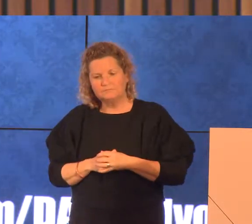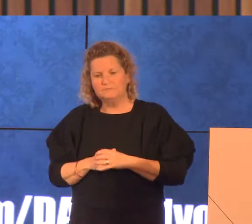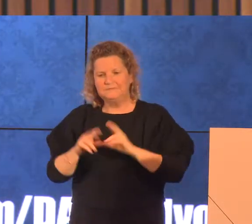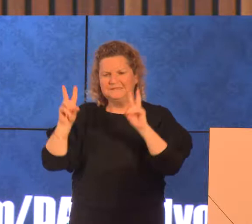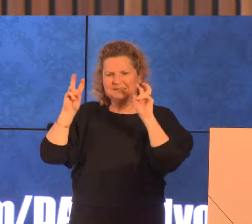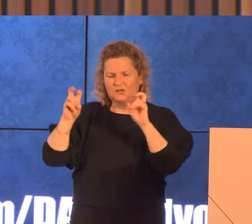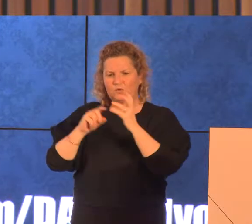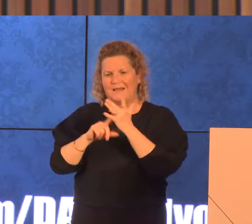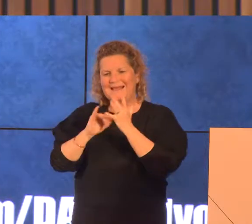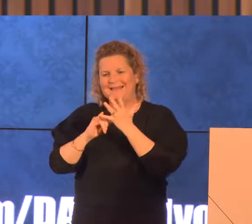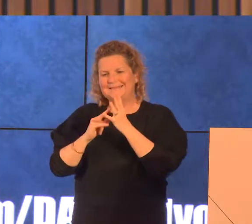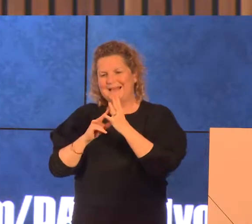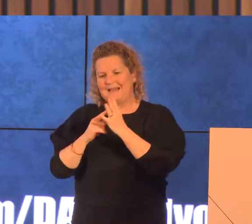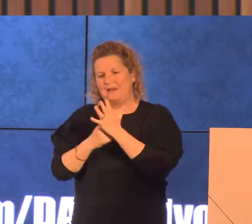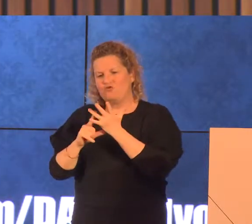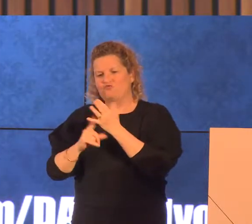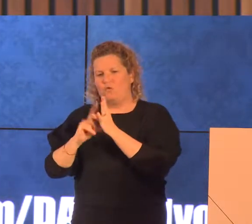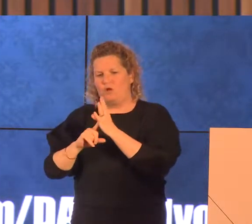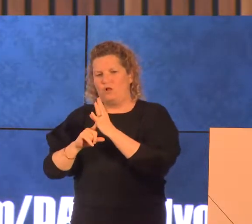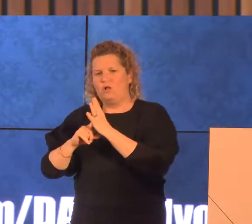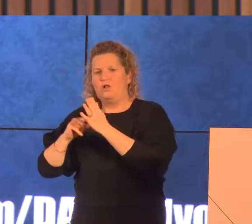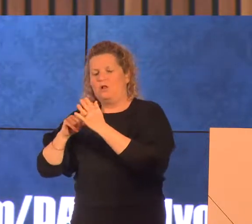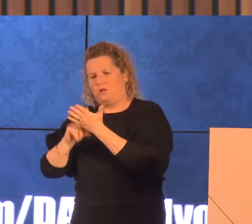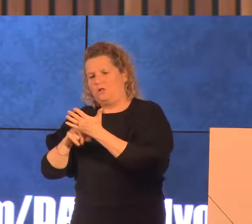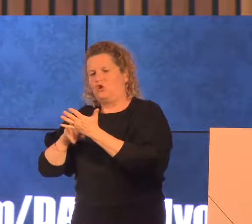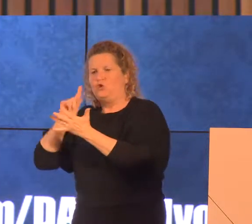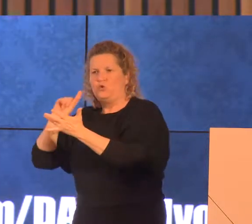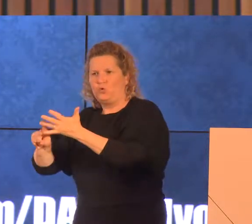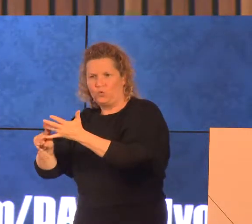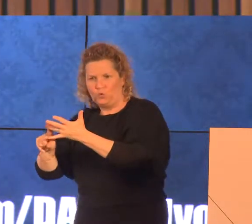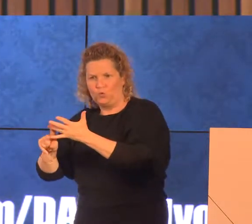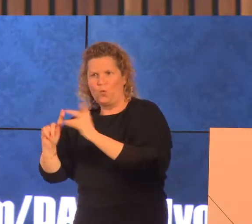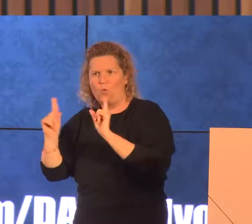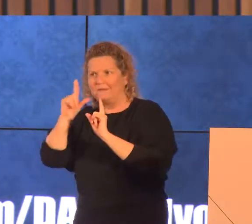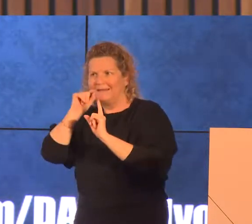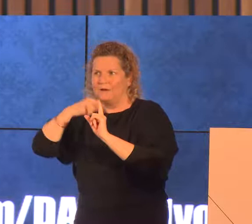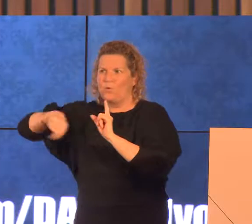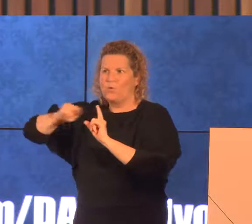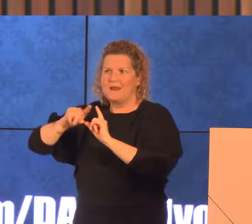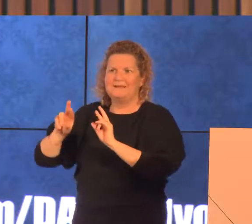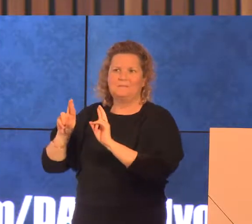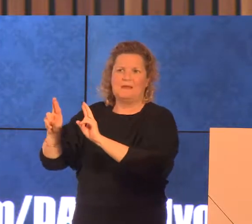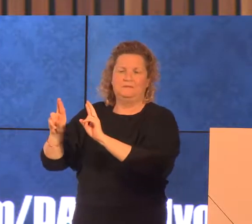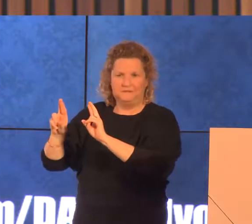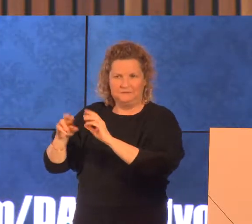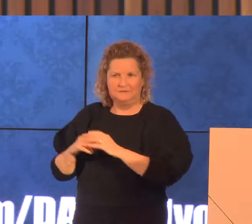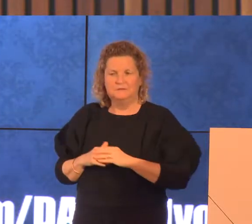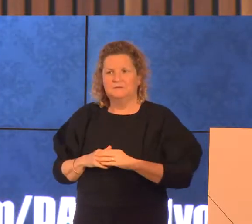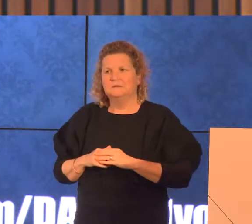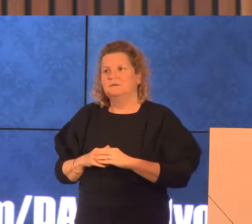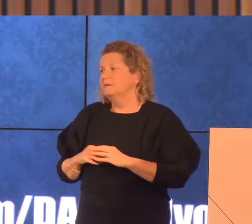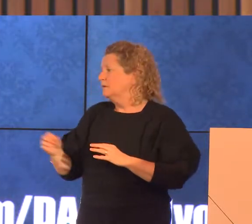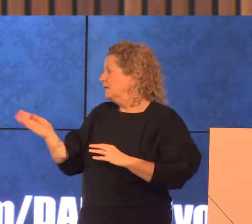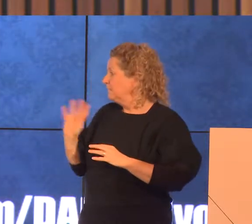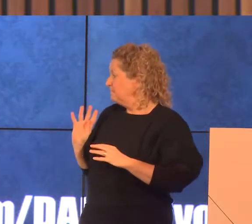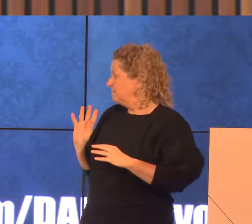titled, It's a Royal Two. What can we expect? Joining me on the panel